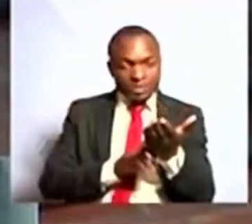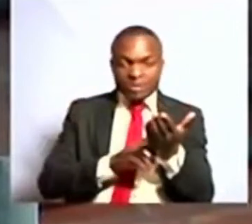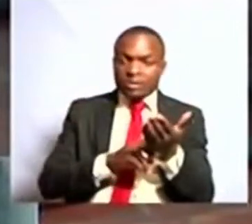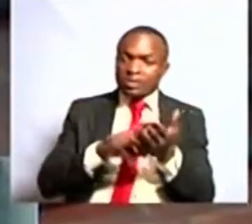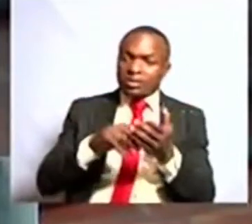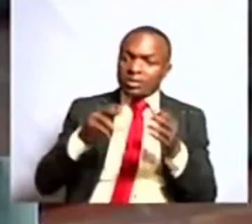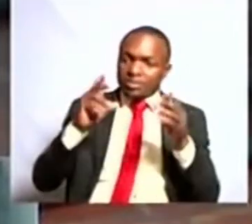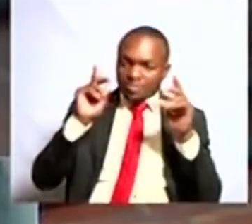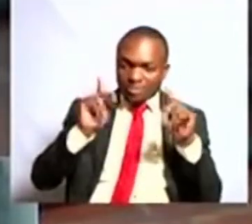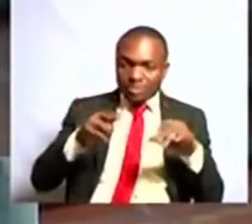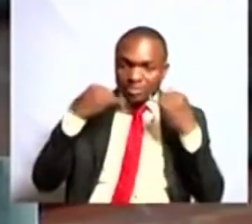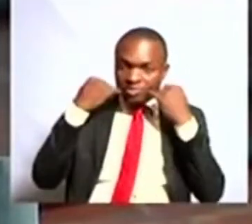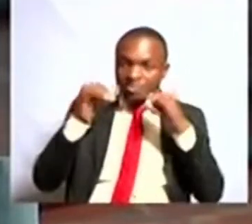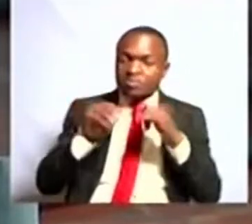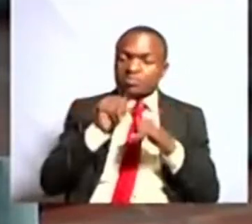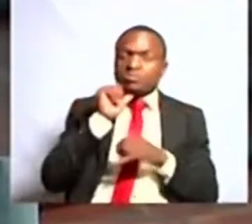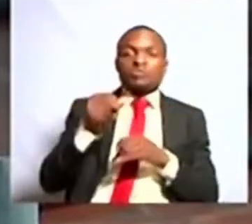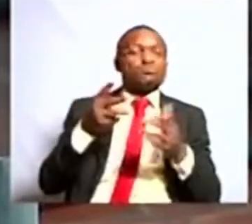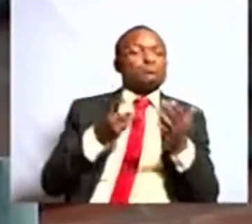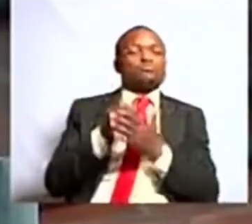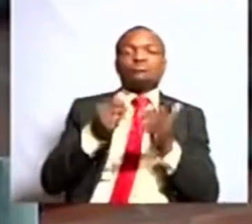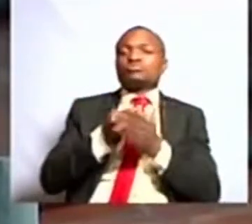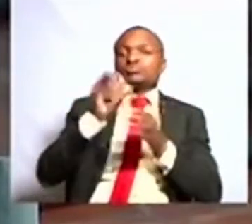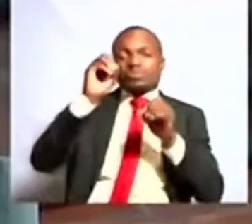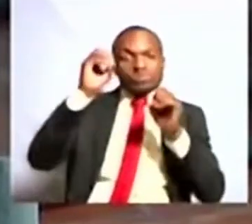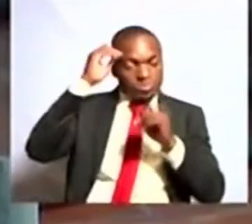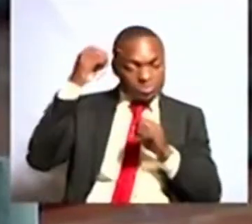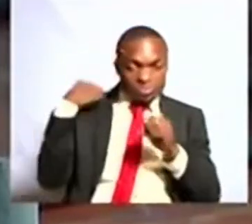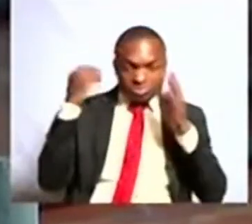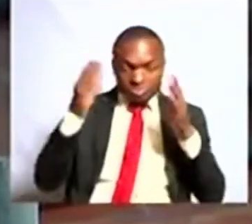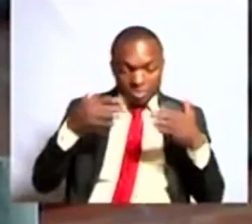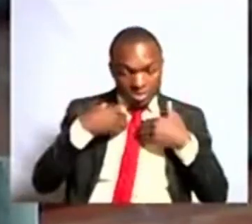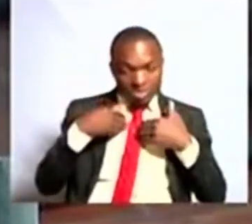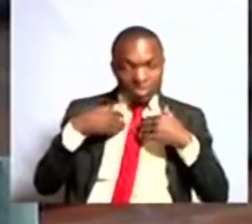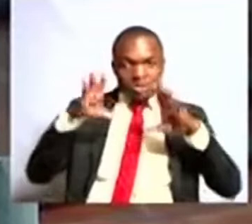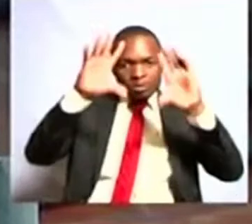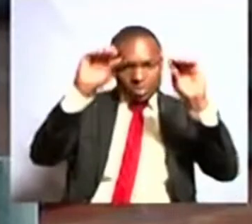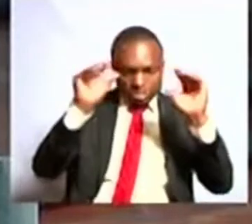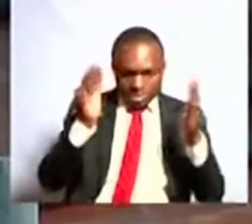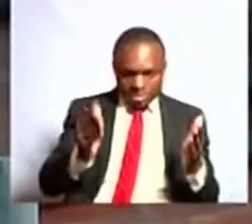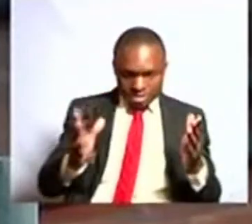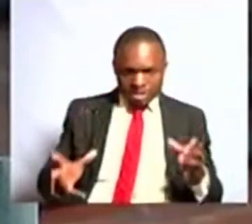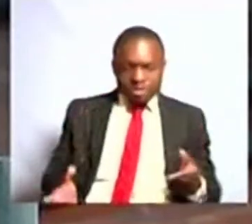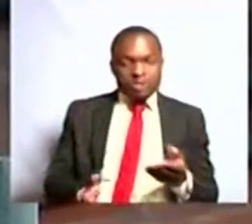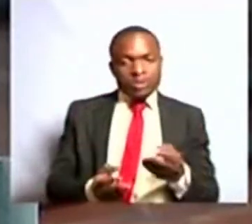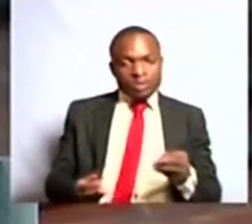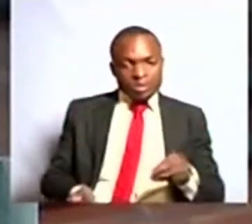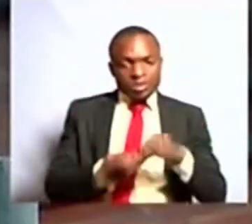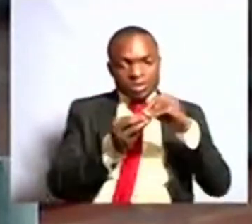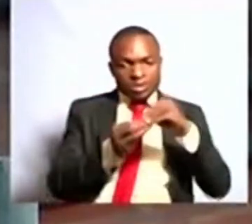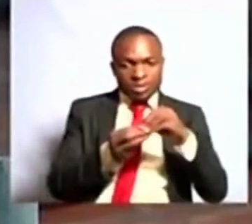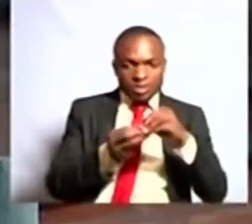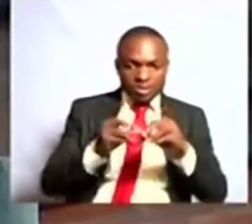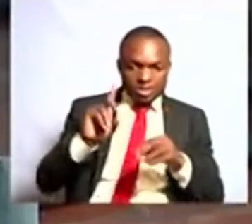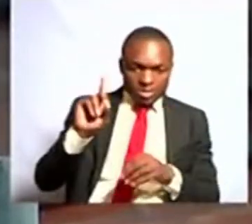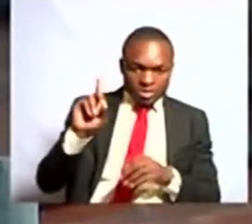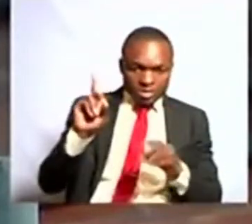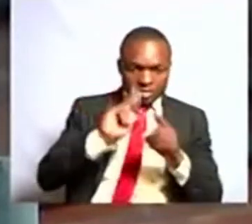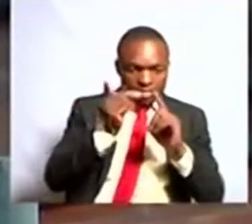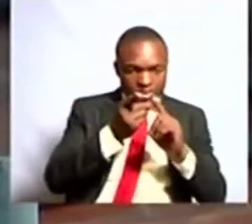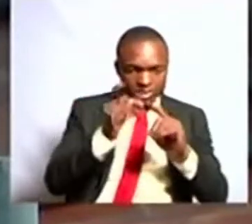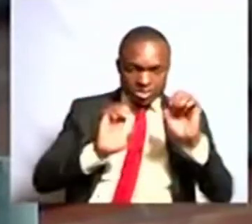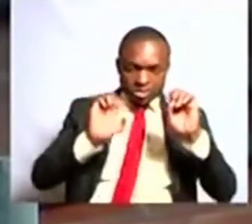that information is a non-accounting office. We have an accountant who is attached to District Education Board